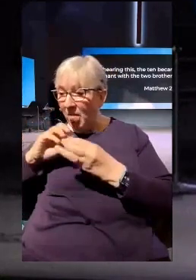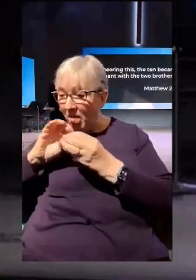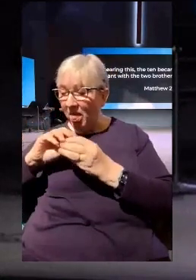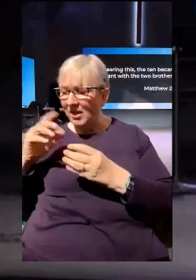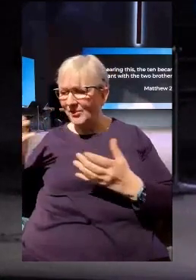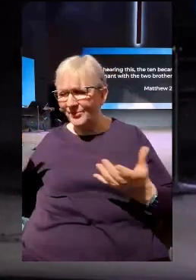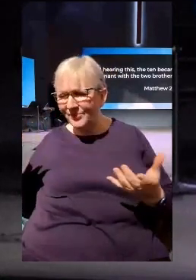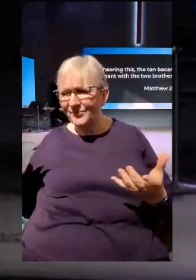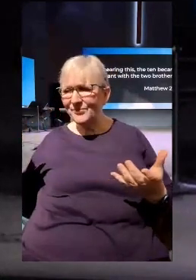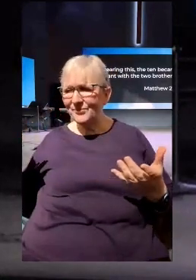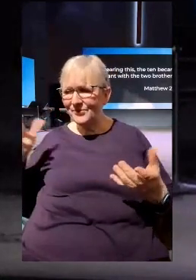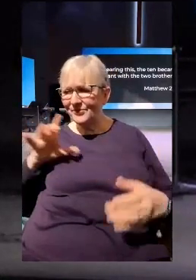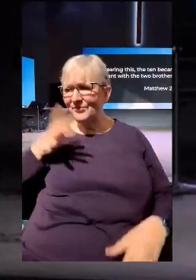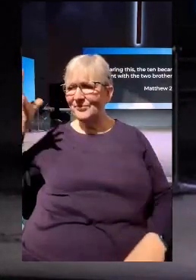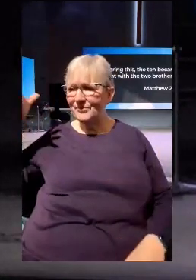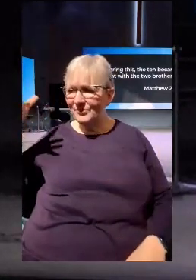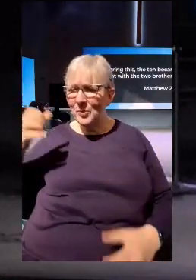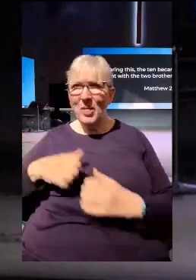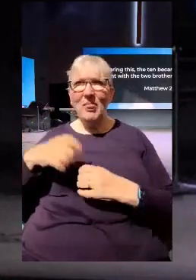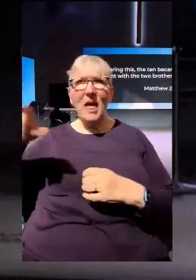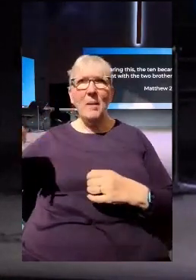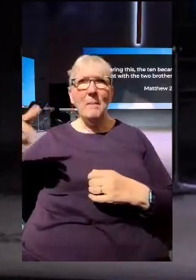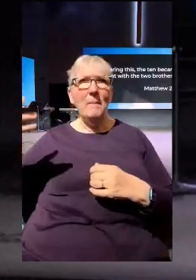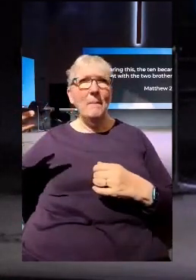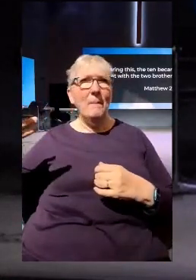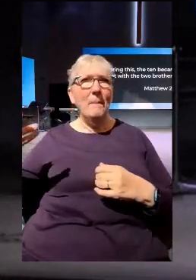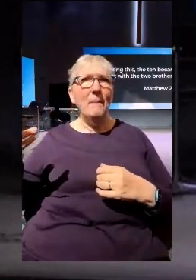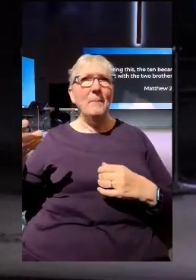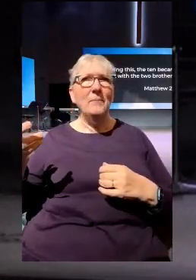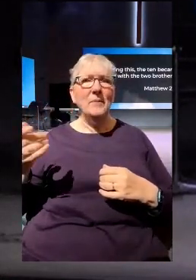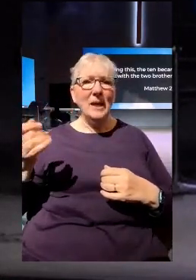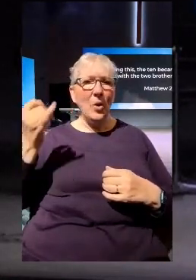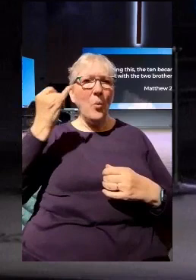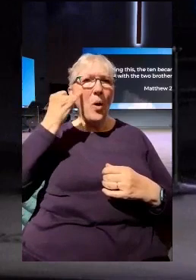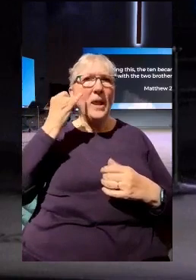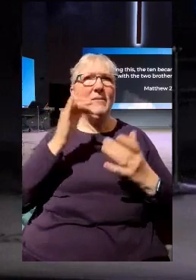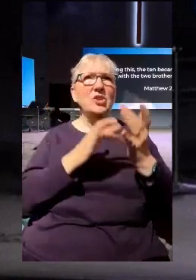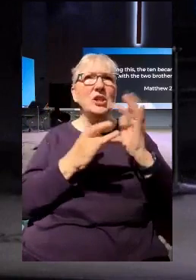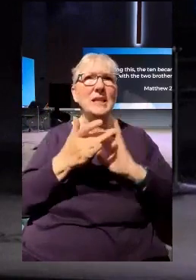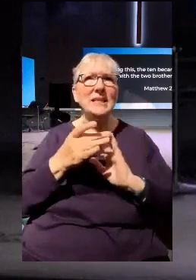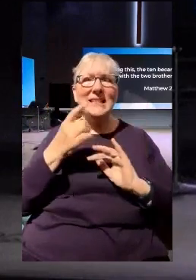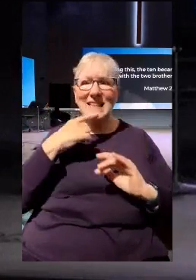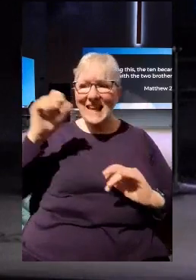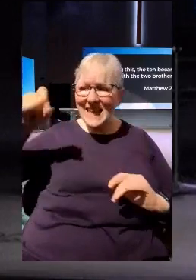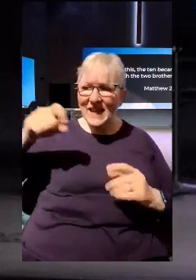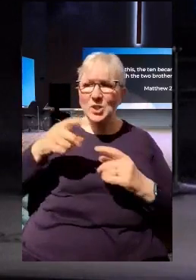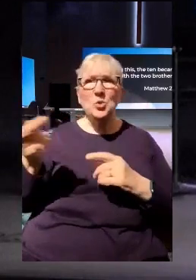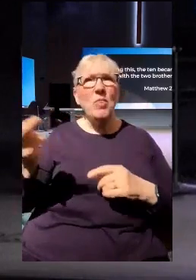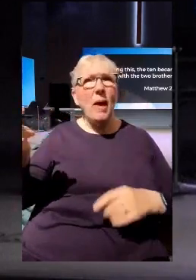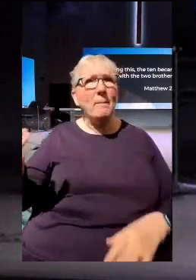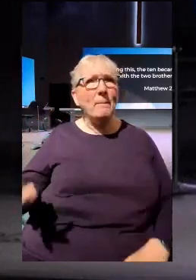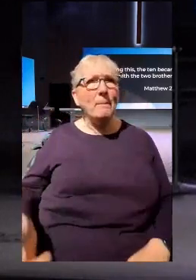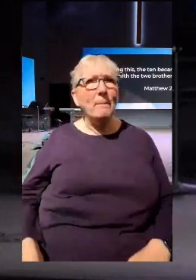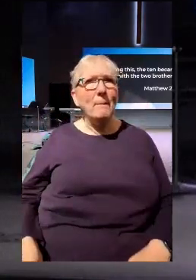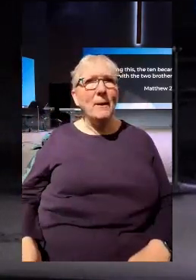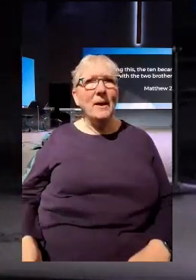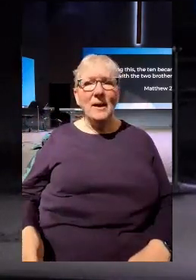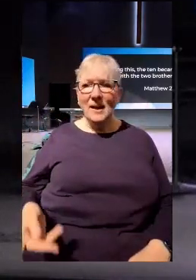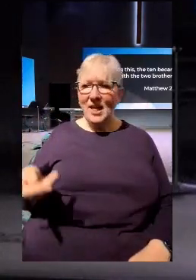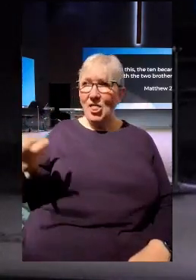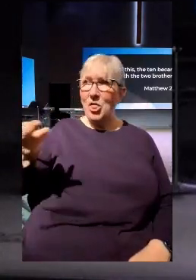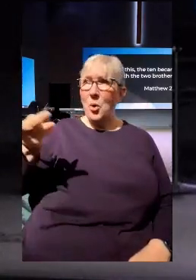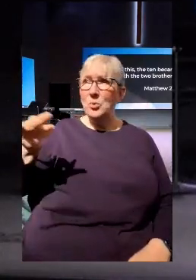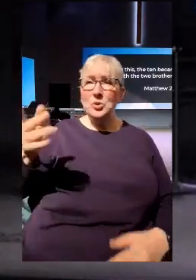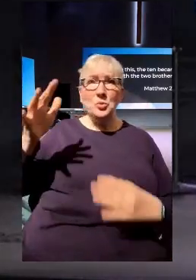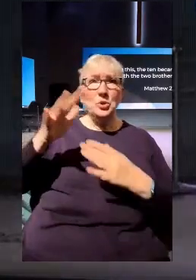concerned. What if Jesus grants this request? I mean, surely these two are not the greatest among